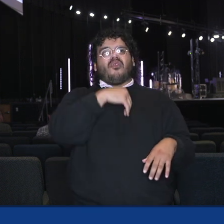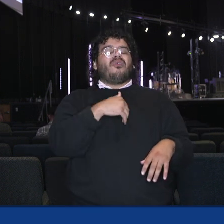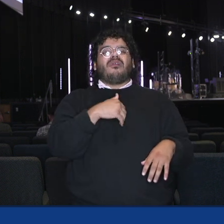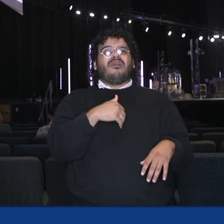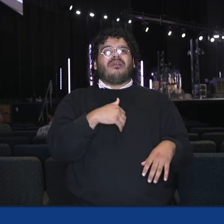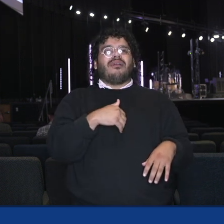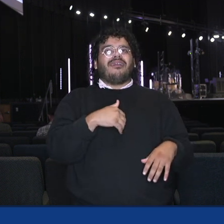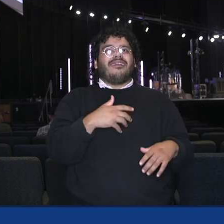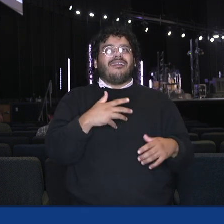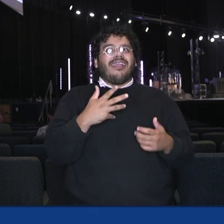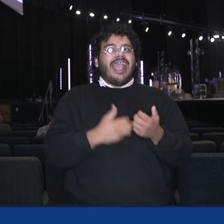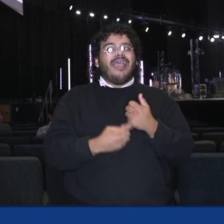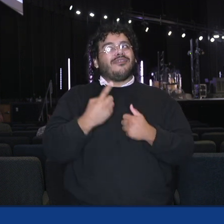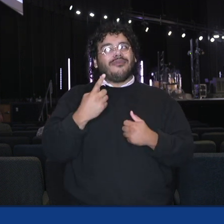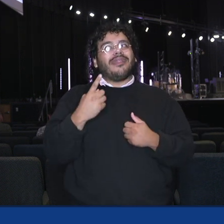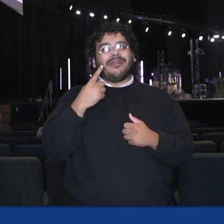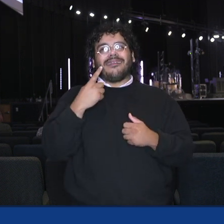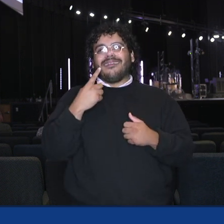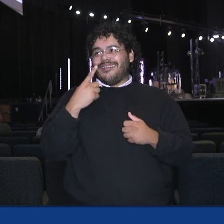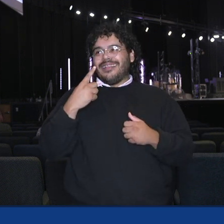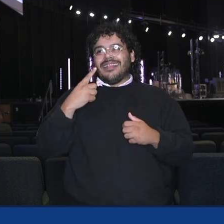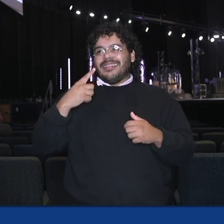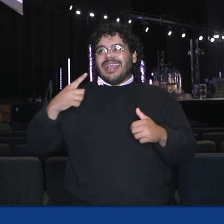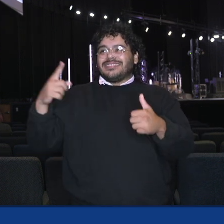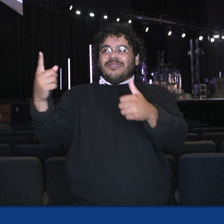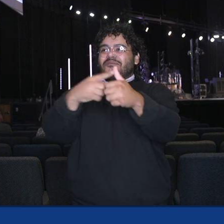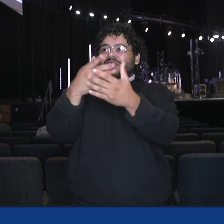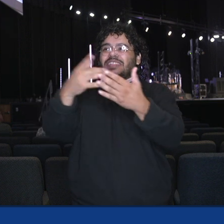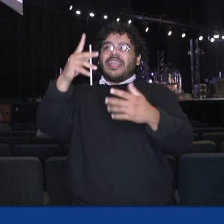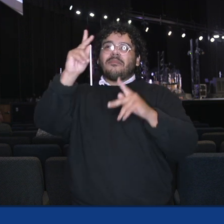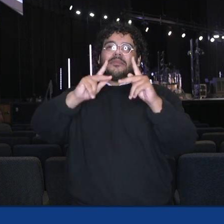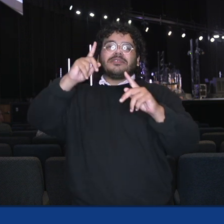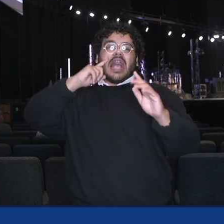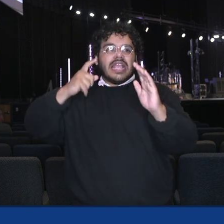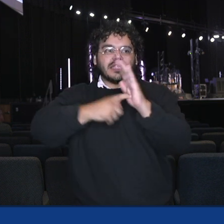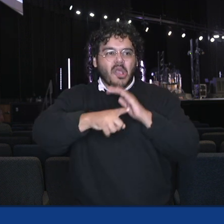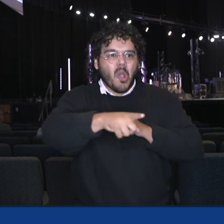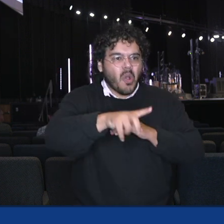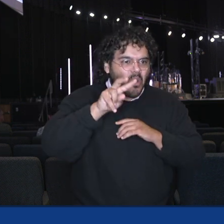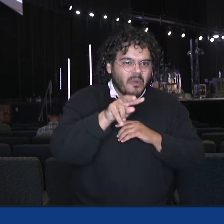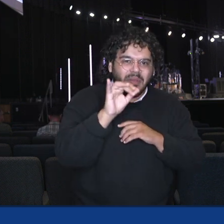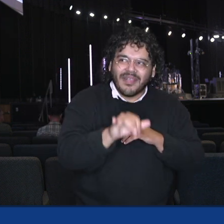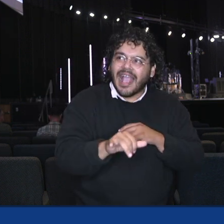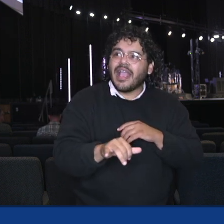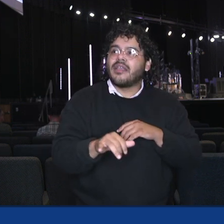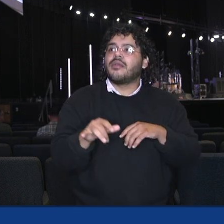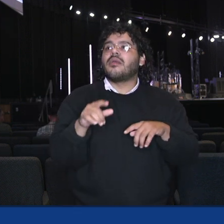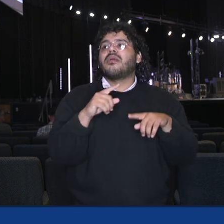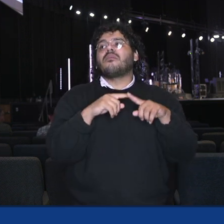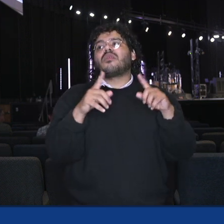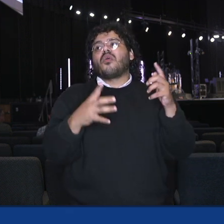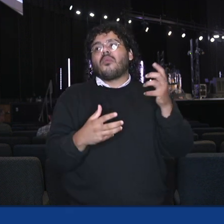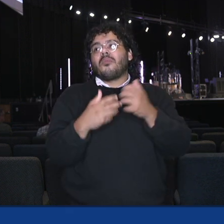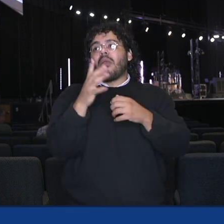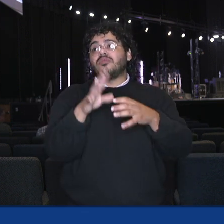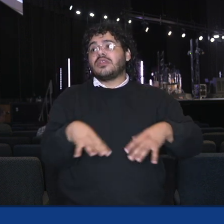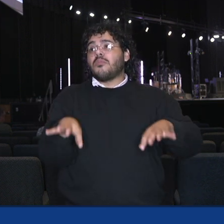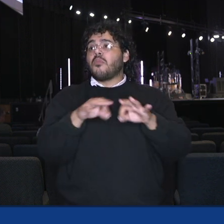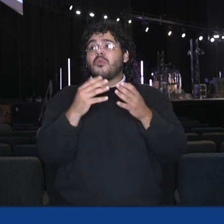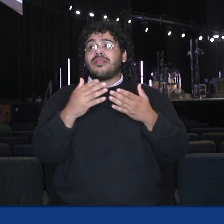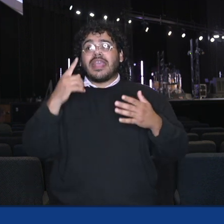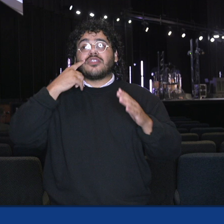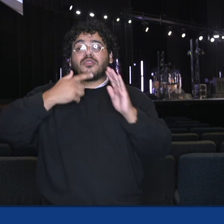else around here noticed. But I think it's not the most important thing to notice. The final thing I want us to notice is that Jesus restored this